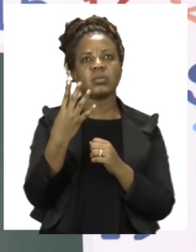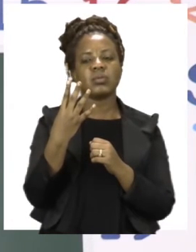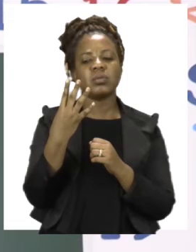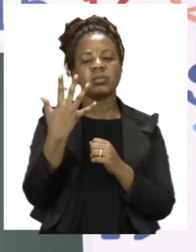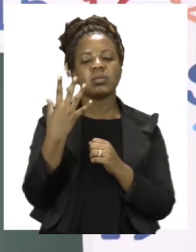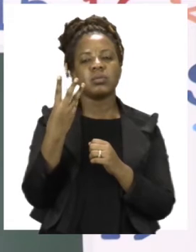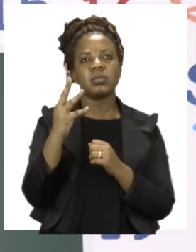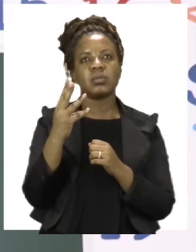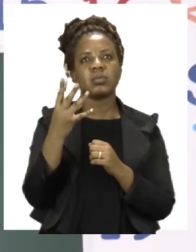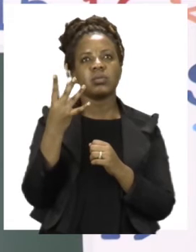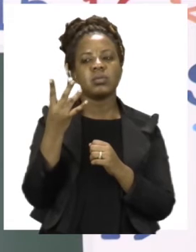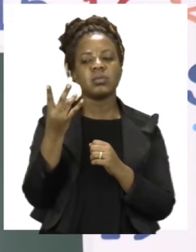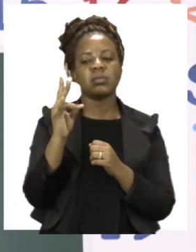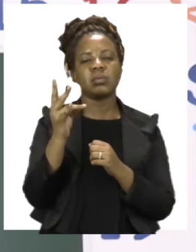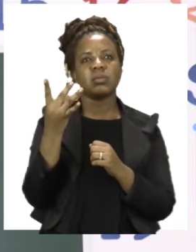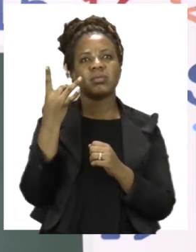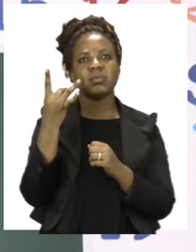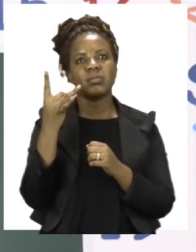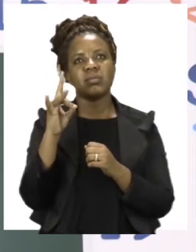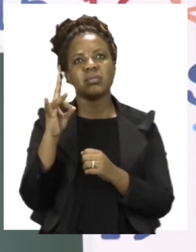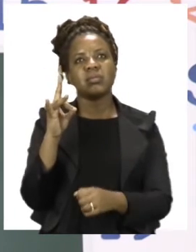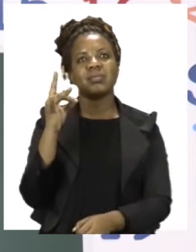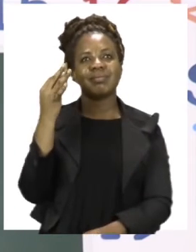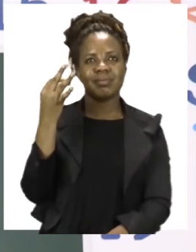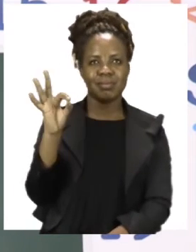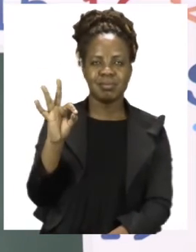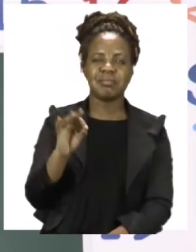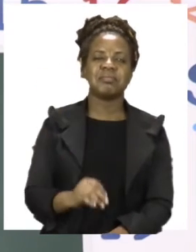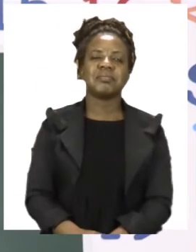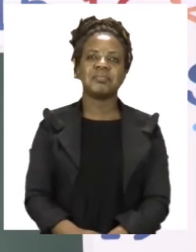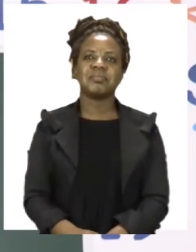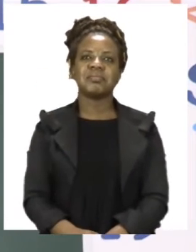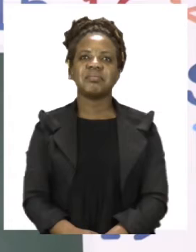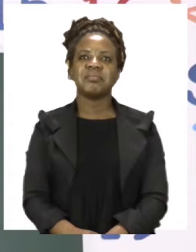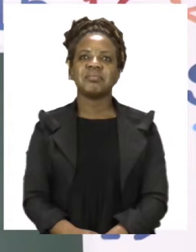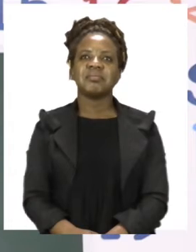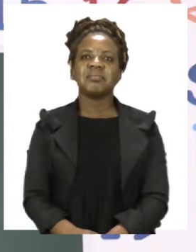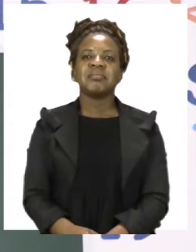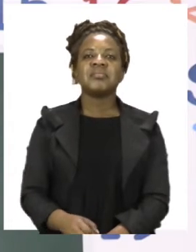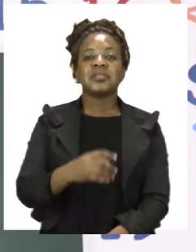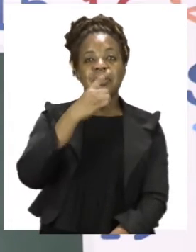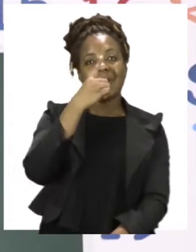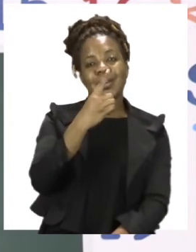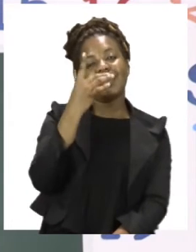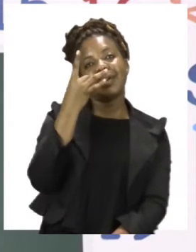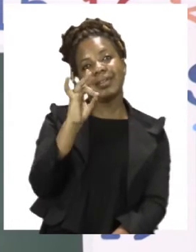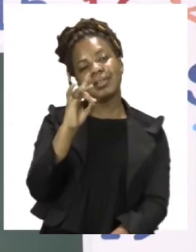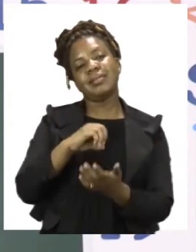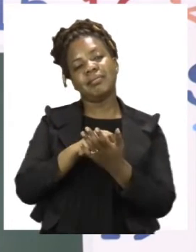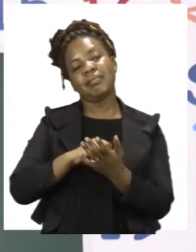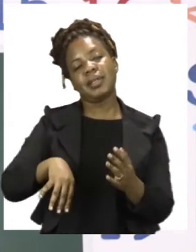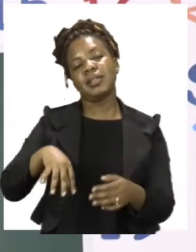5, 6, 7, 8, 9. So we have 9